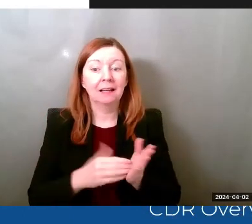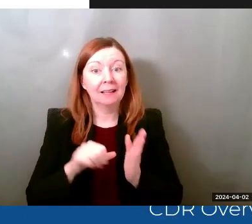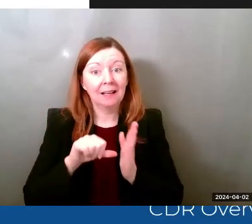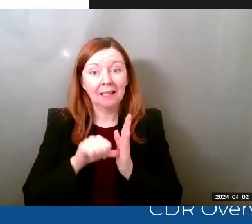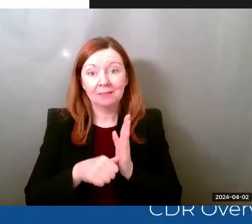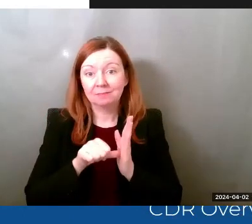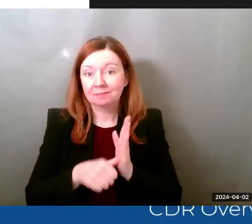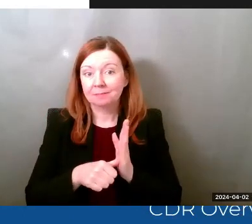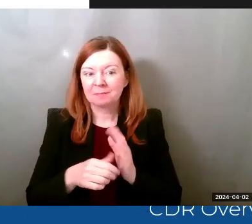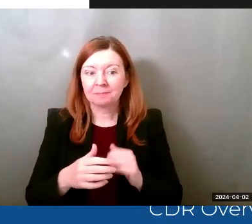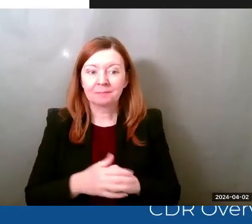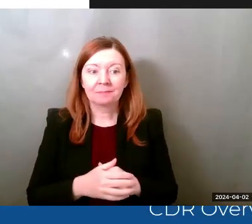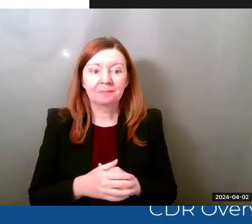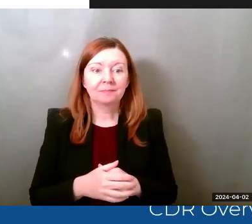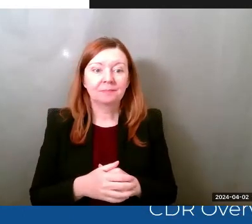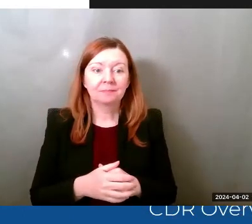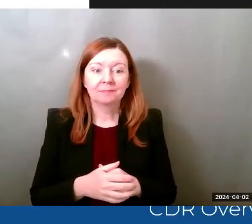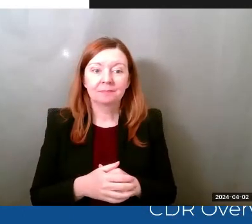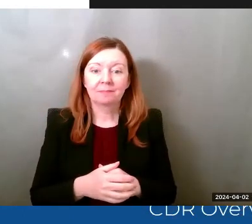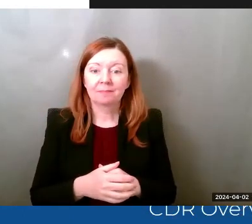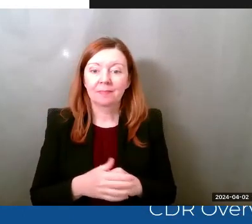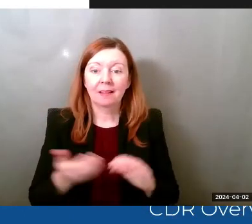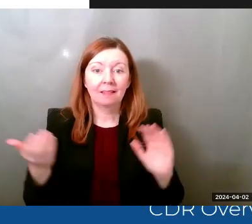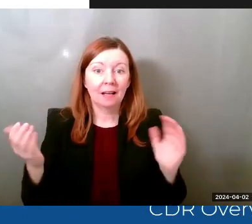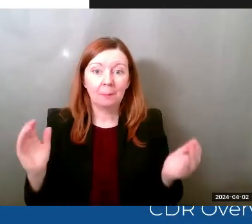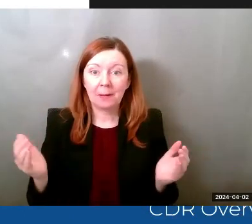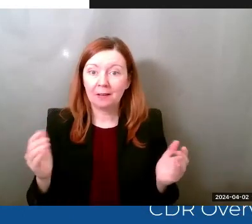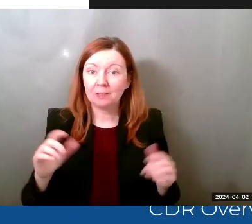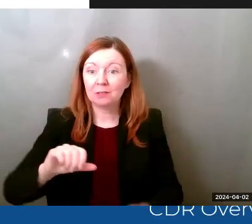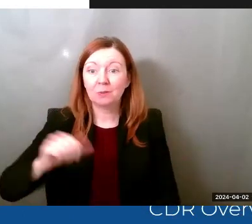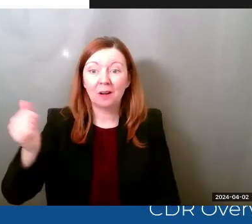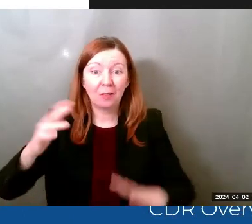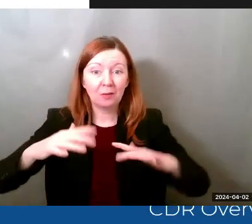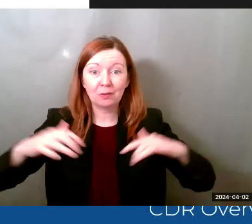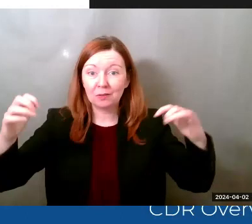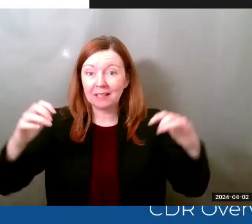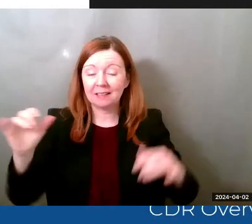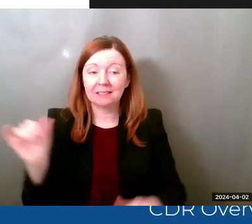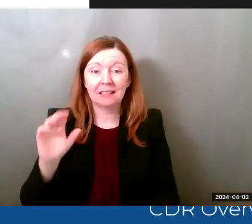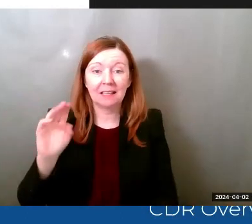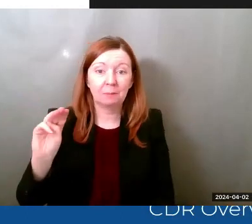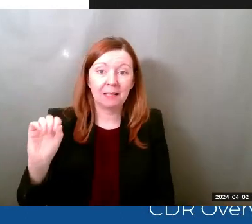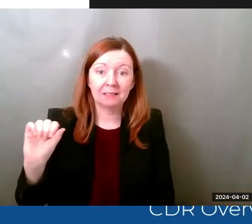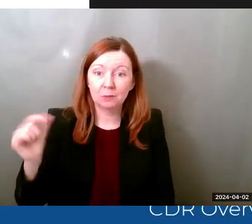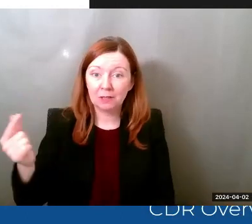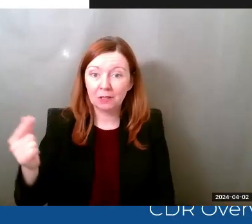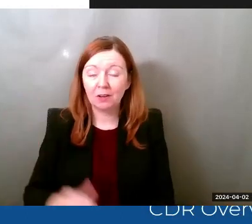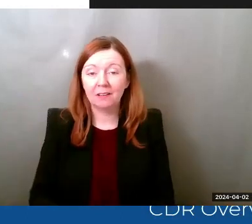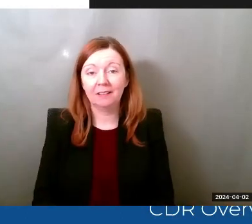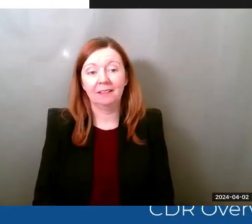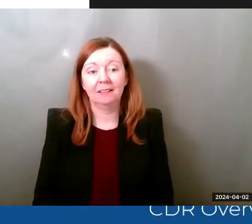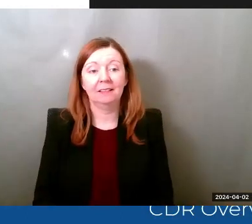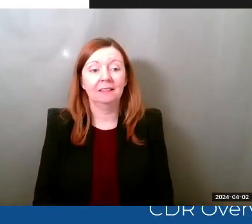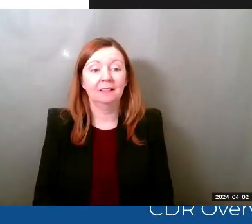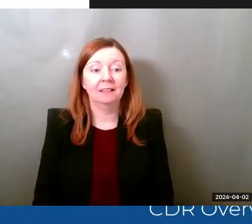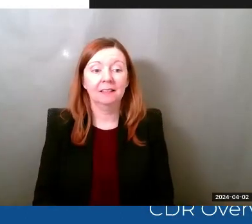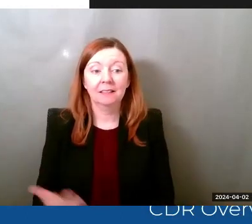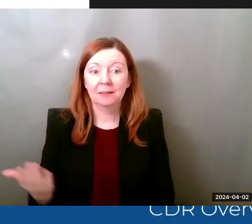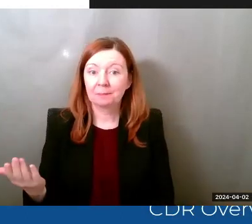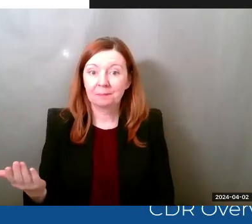reiterate and echo the comparison to other arenas such as Madison Square Garden